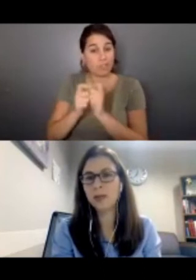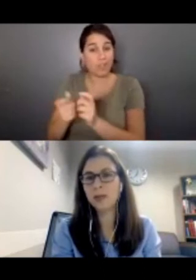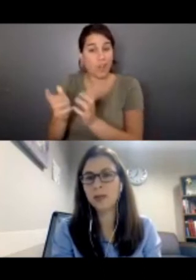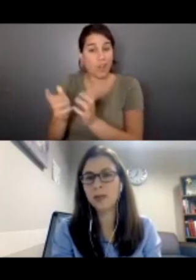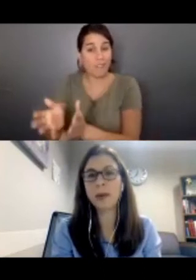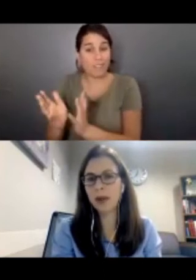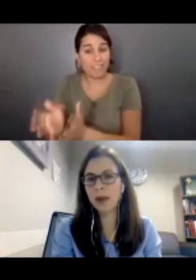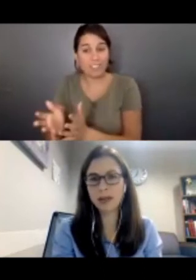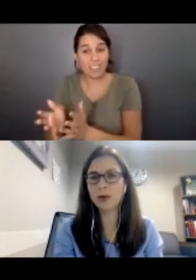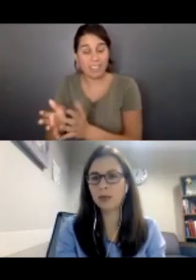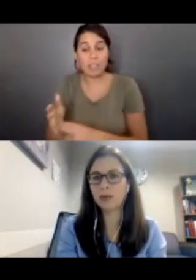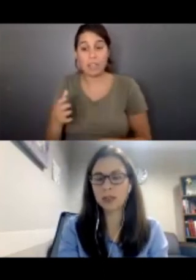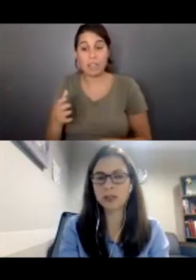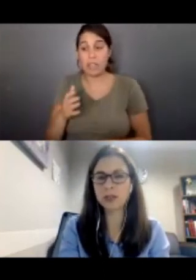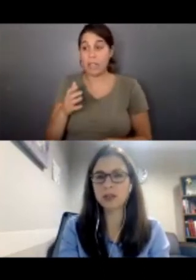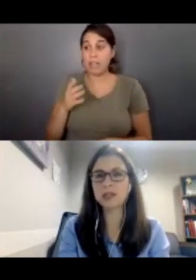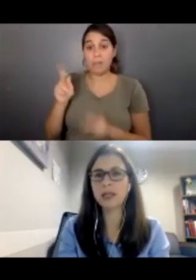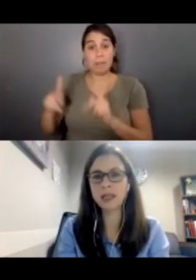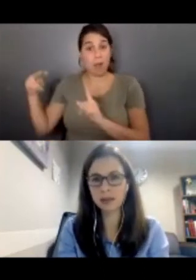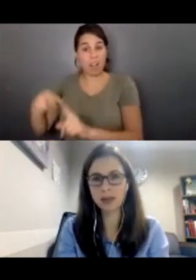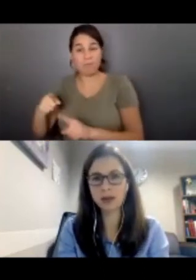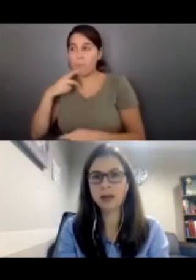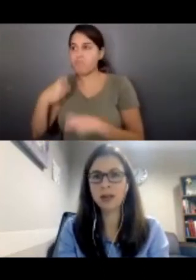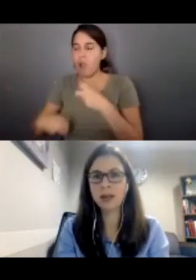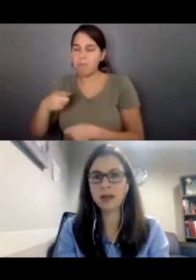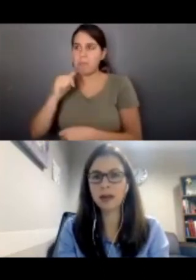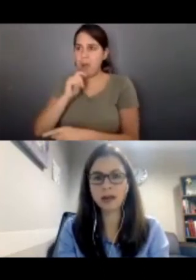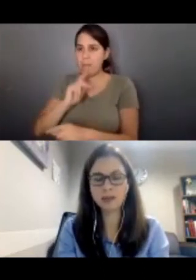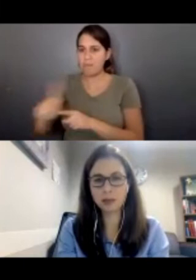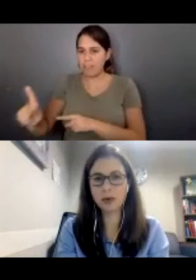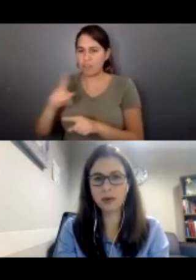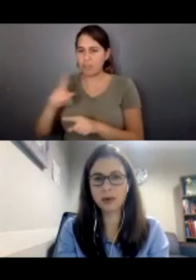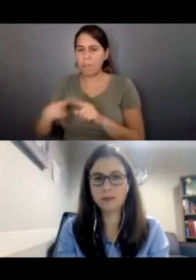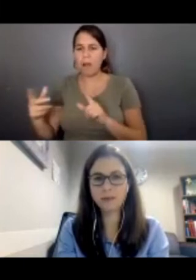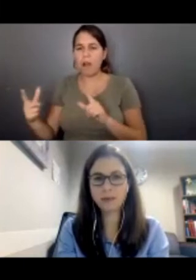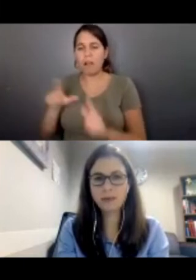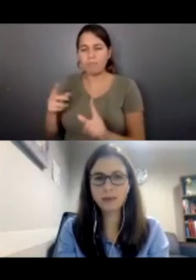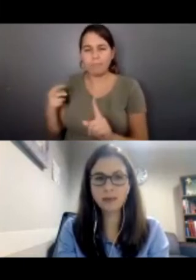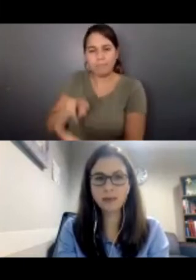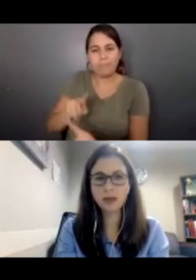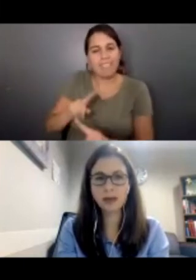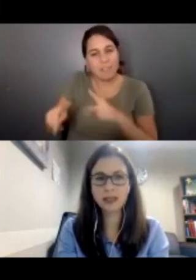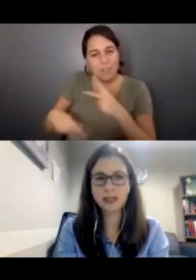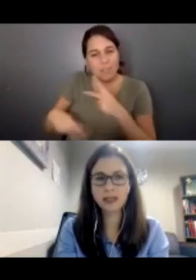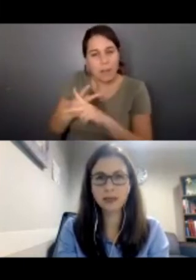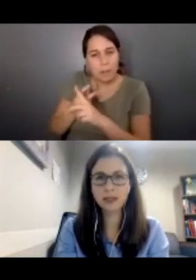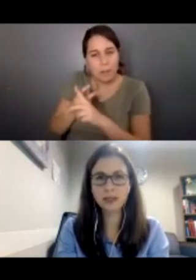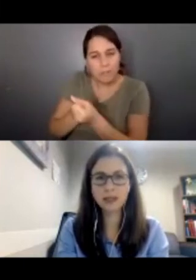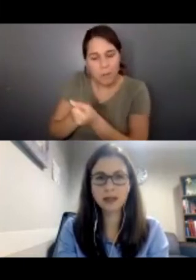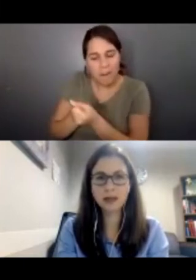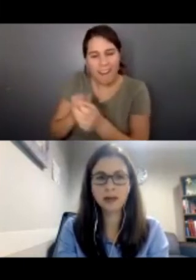who's problematic or unprofessional to instead needing some other kind of support. Next slide,